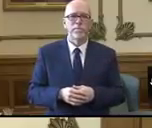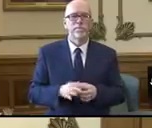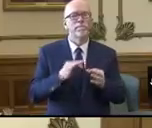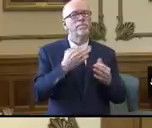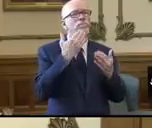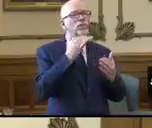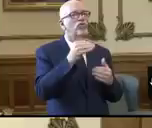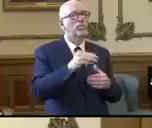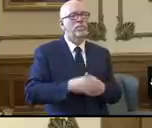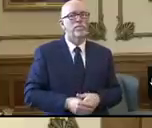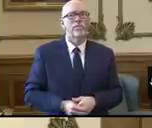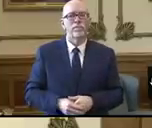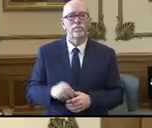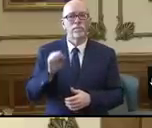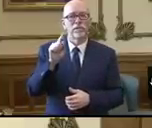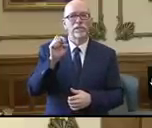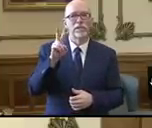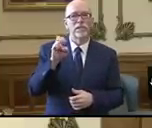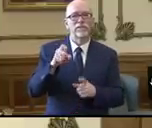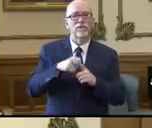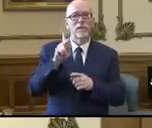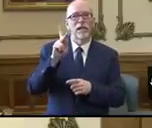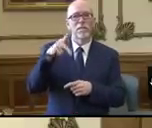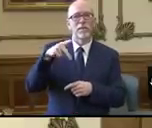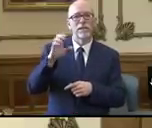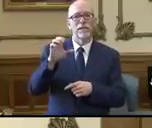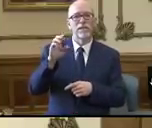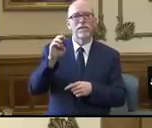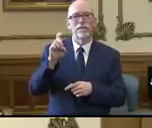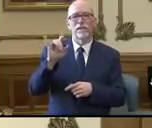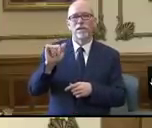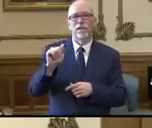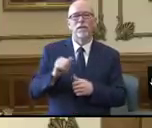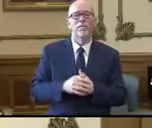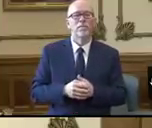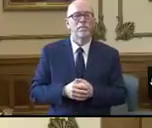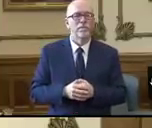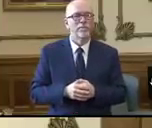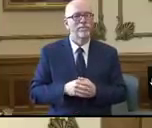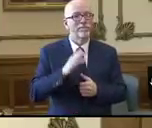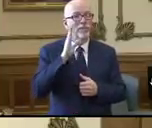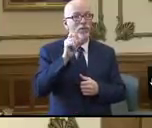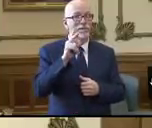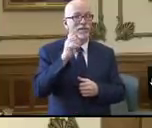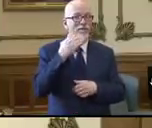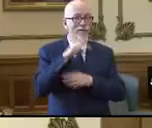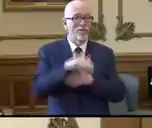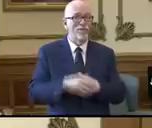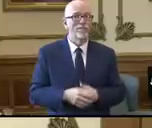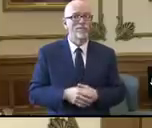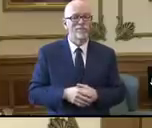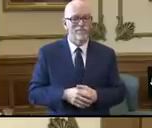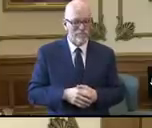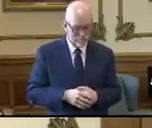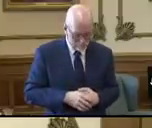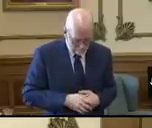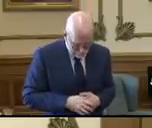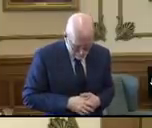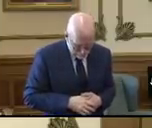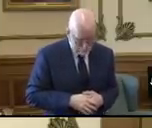Joe. Steve from KPC Media. Hello, Steve. Good afternoon.